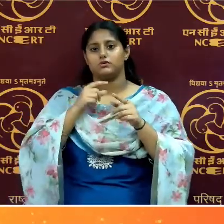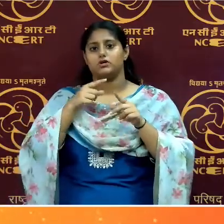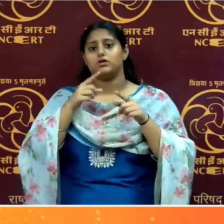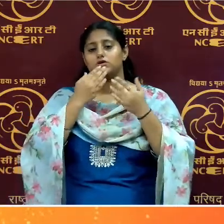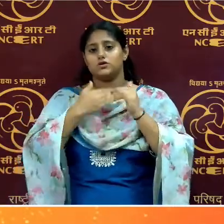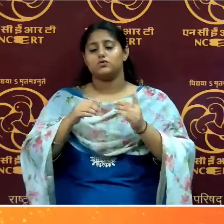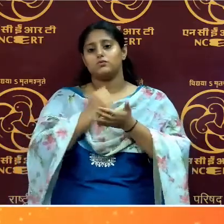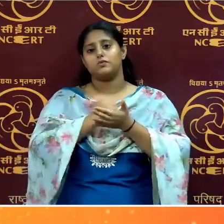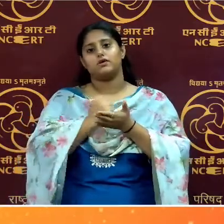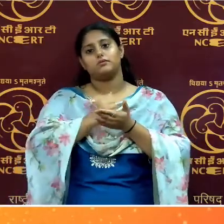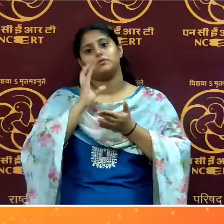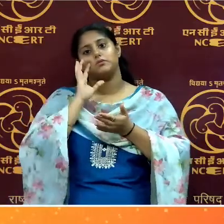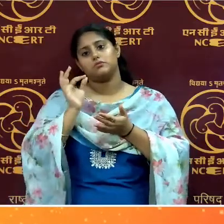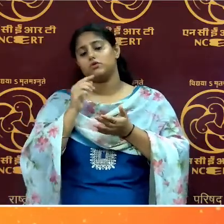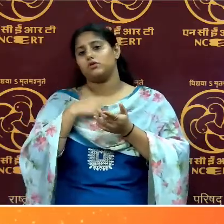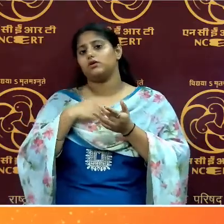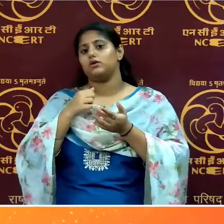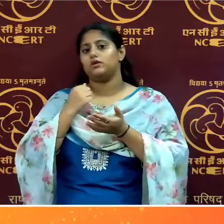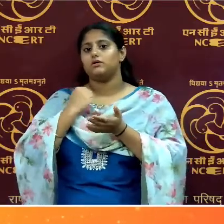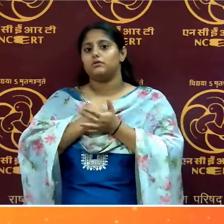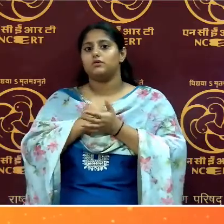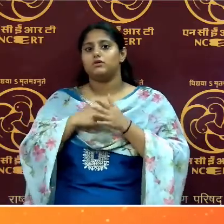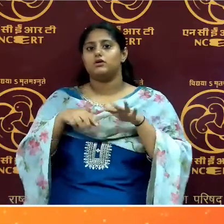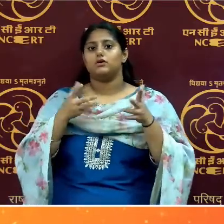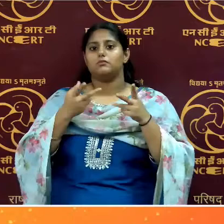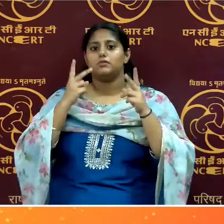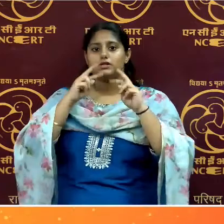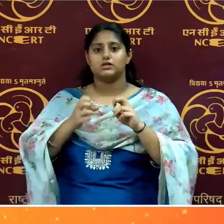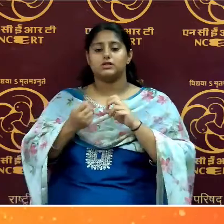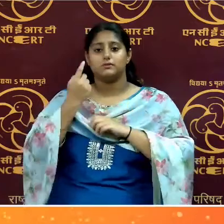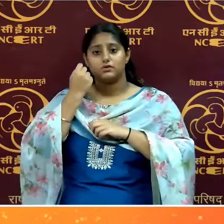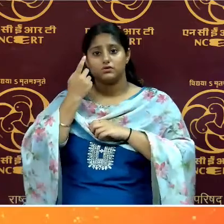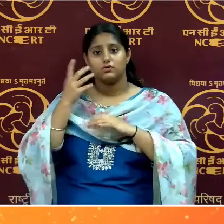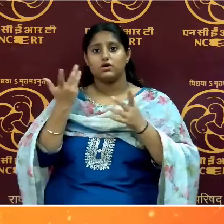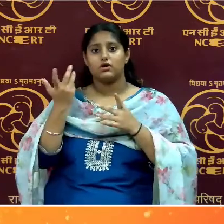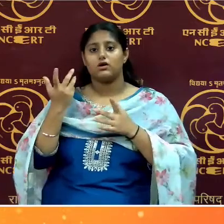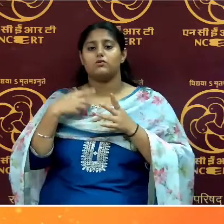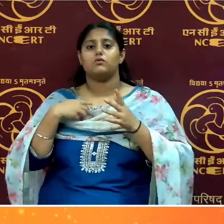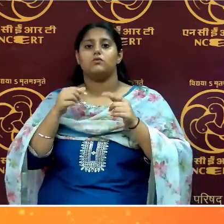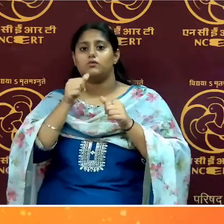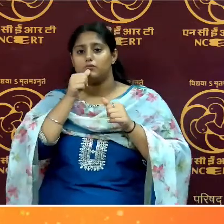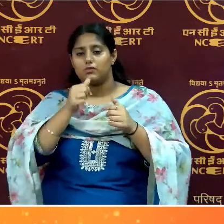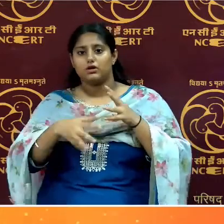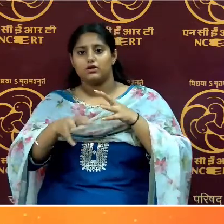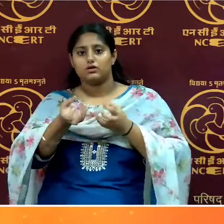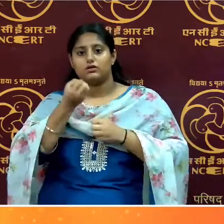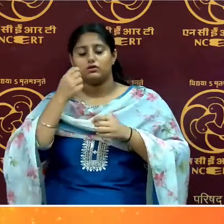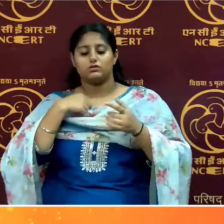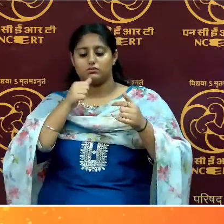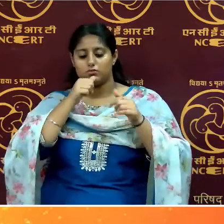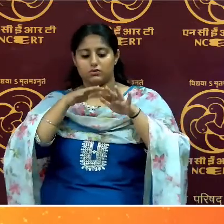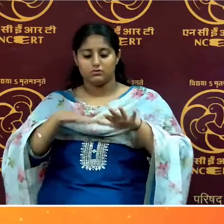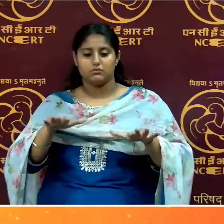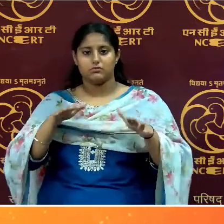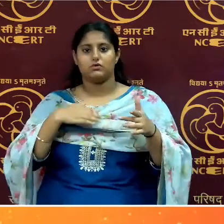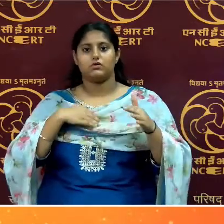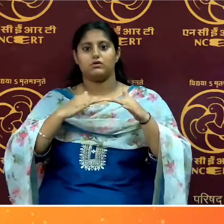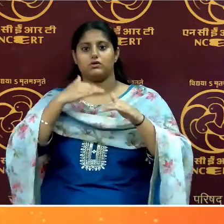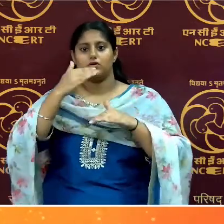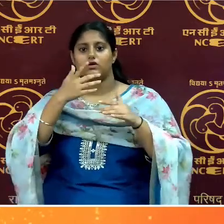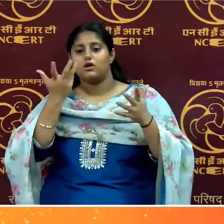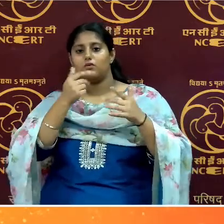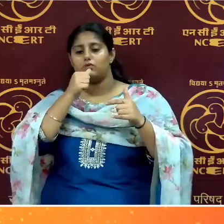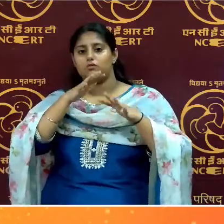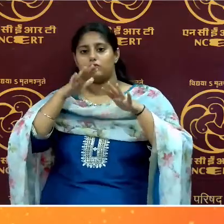practice those. Absolutely. You must figure out why boats are able to float on water and they are not sinking down, and what is